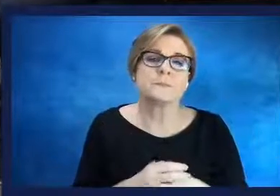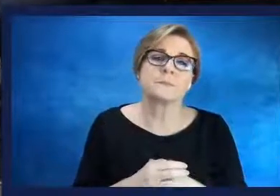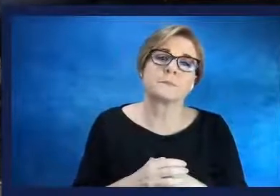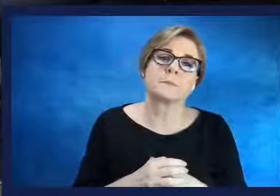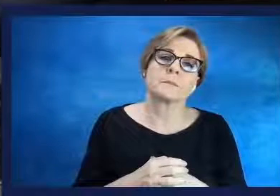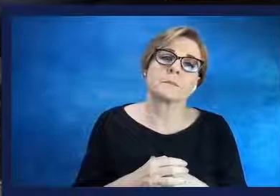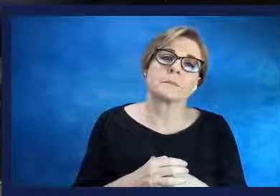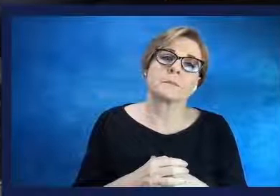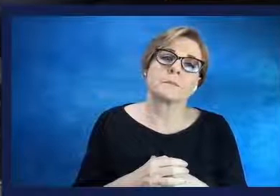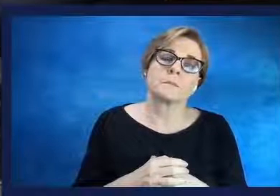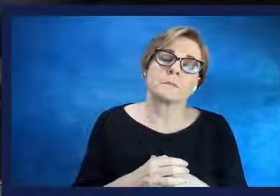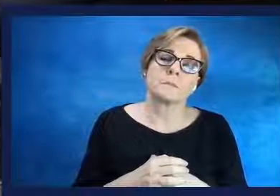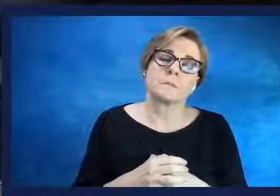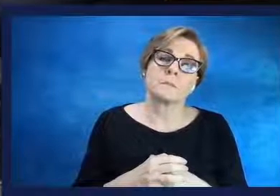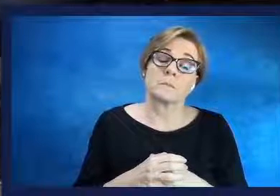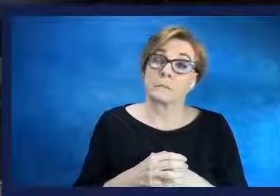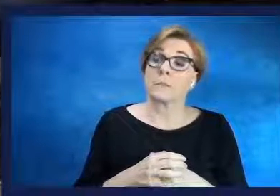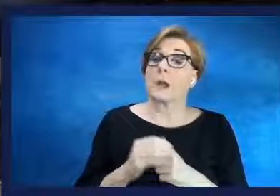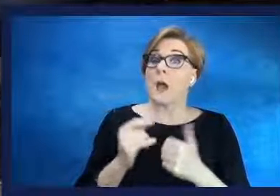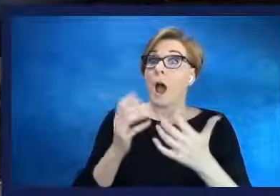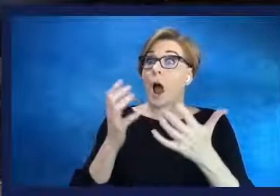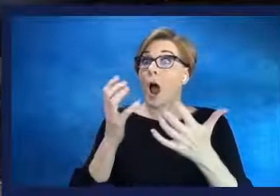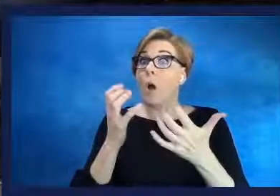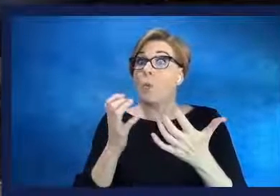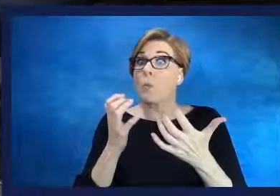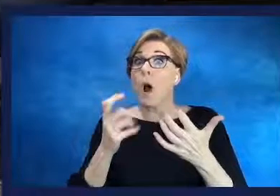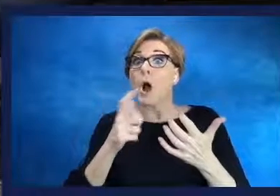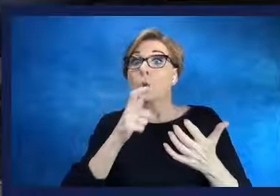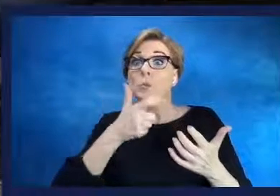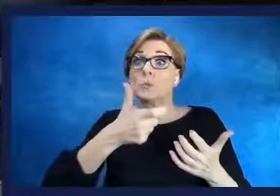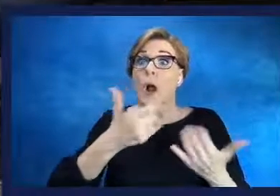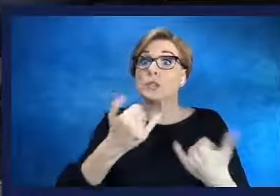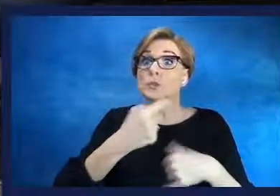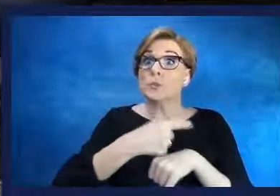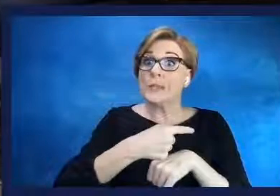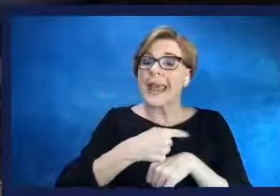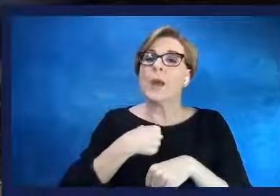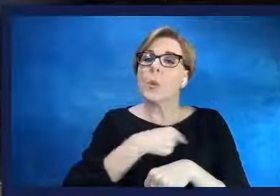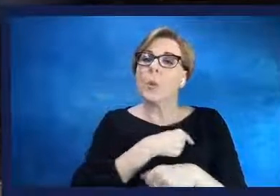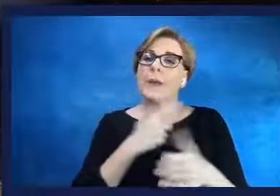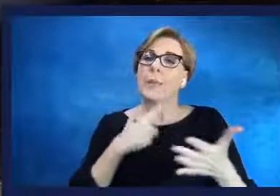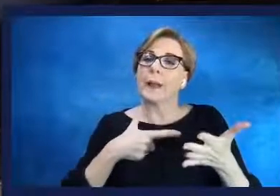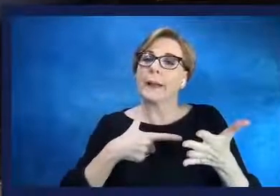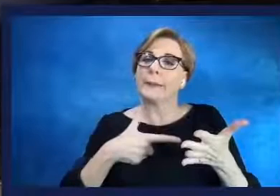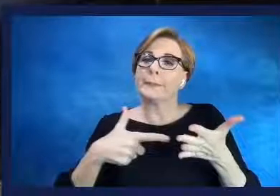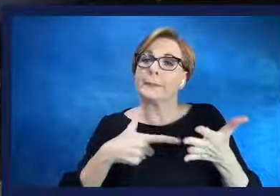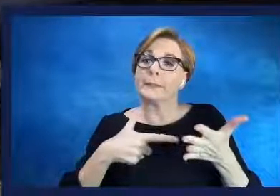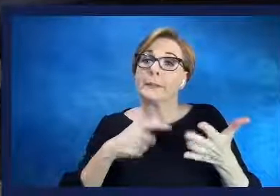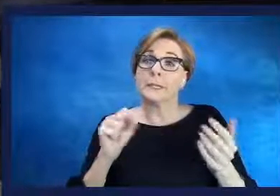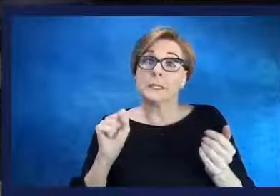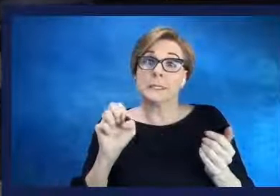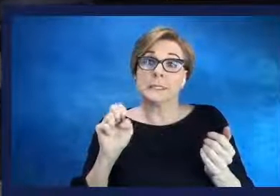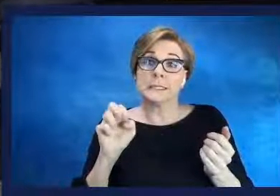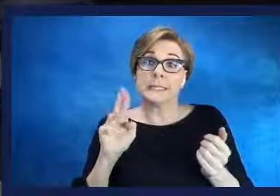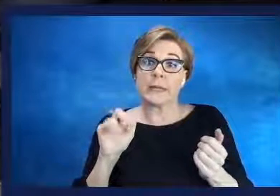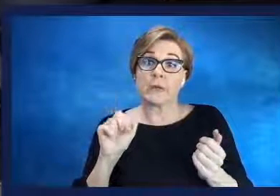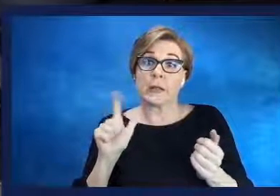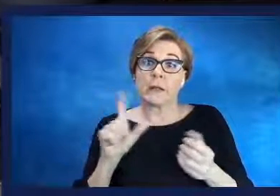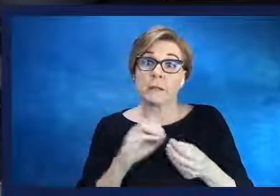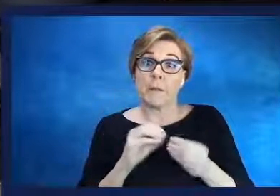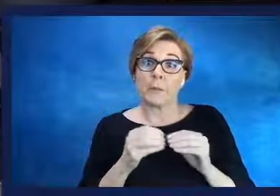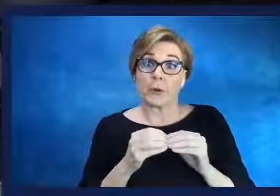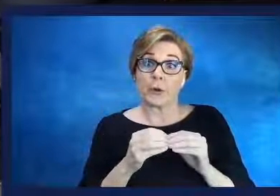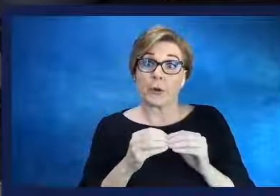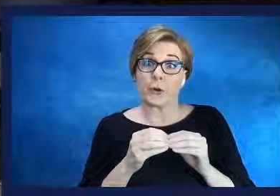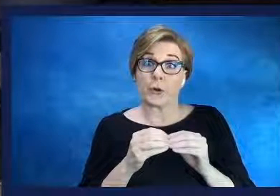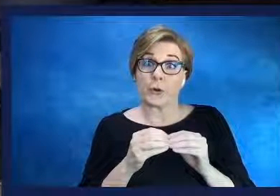make sure that the viewers know, we will take a serial number. So when the duplication board is duplicating that ballot, they take